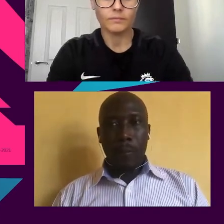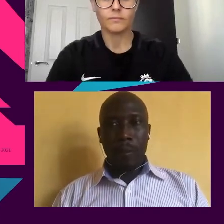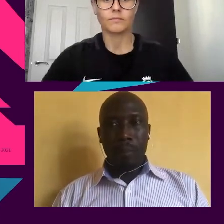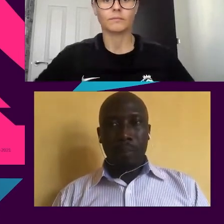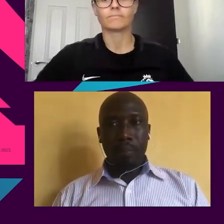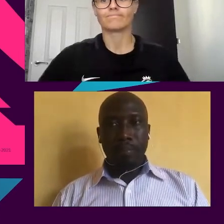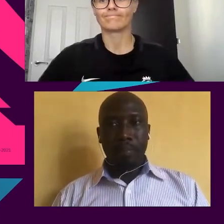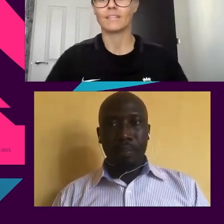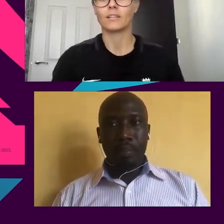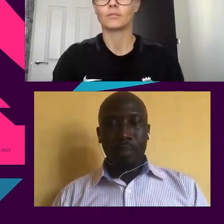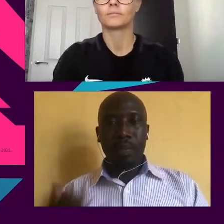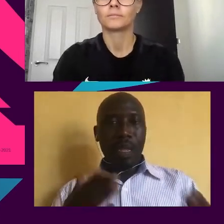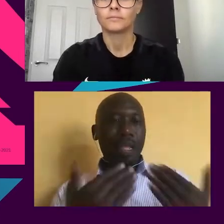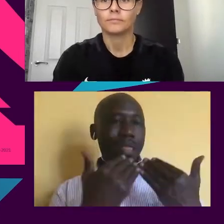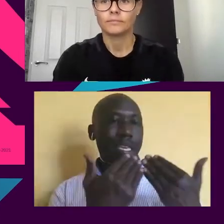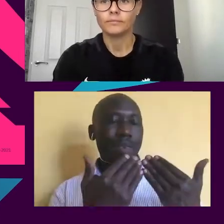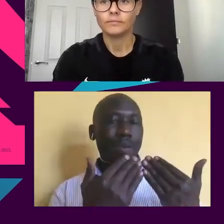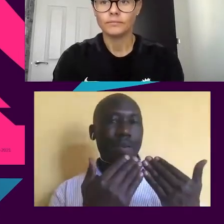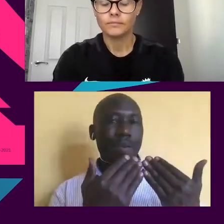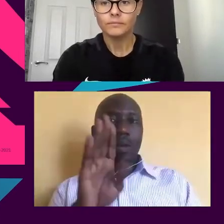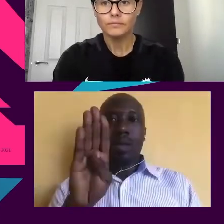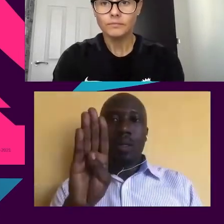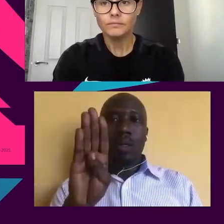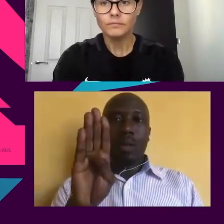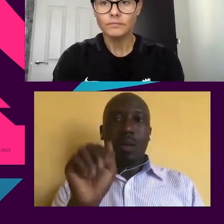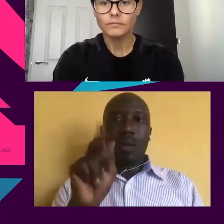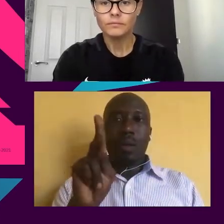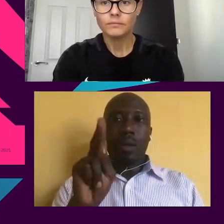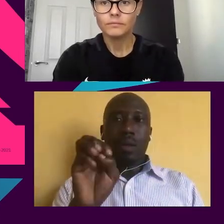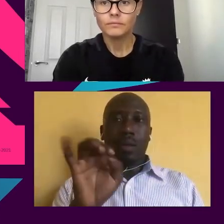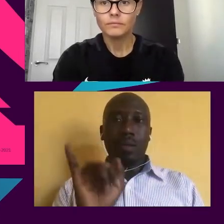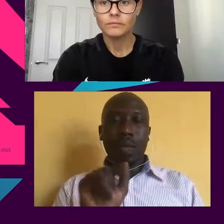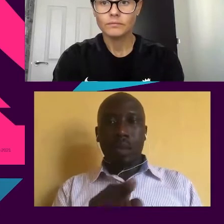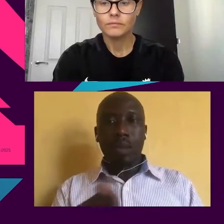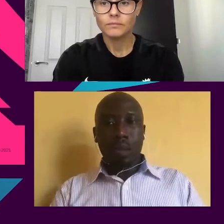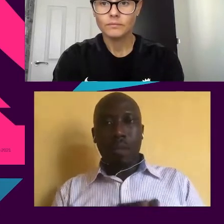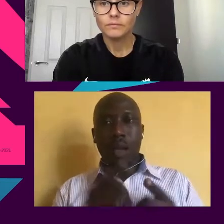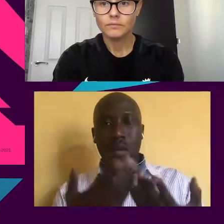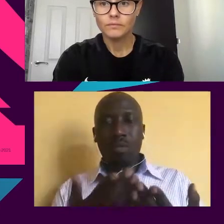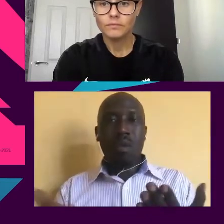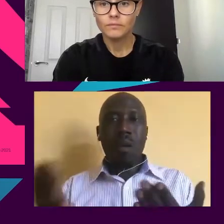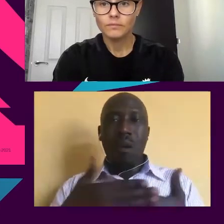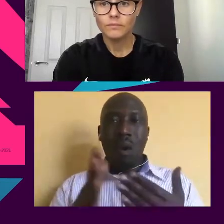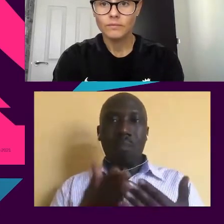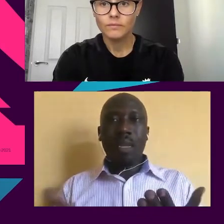Thank you, Becky. Are you going to open a slide or?